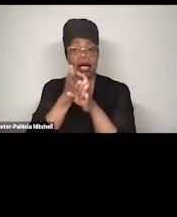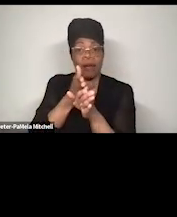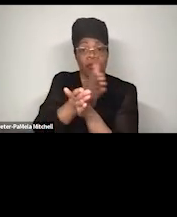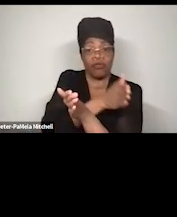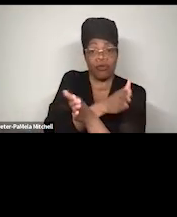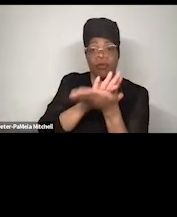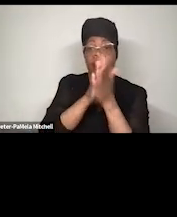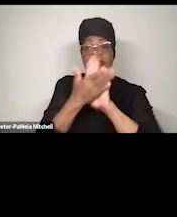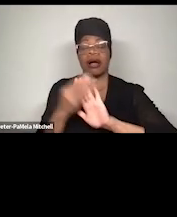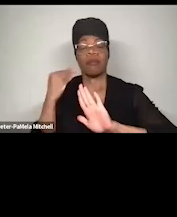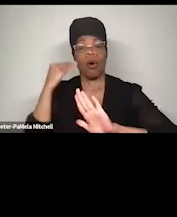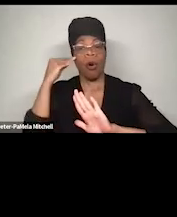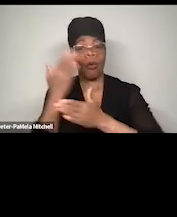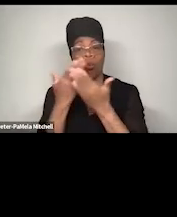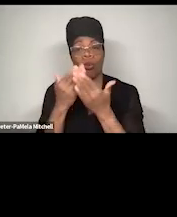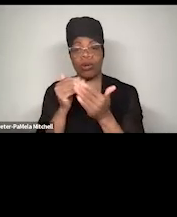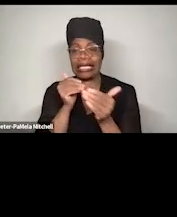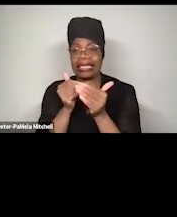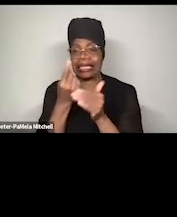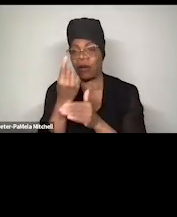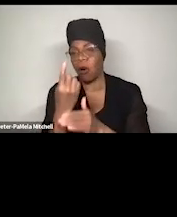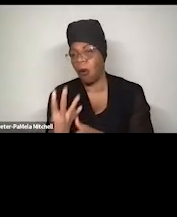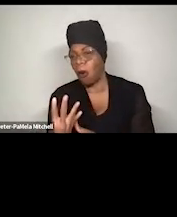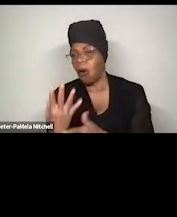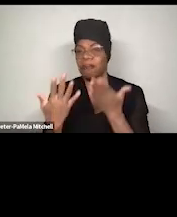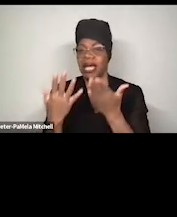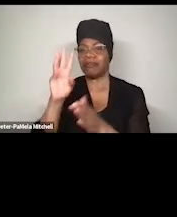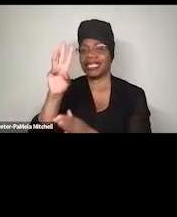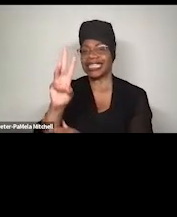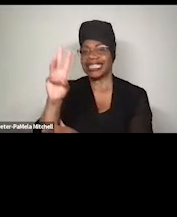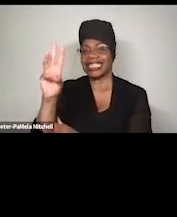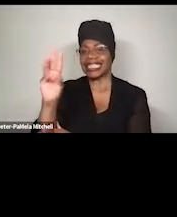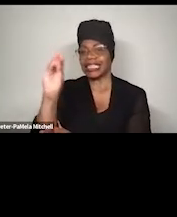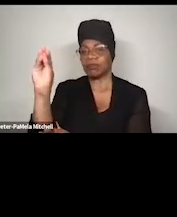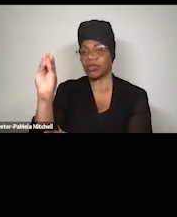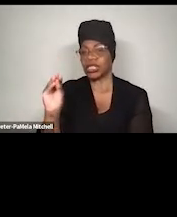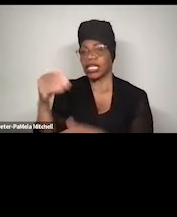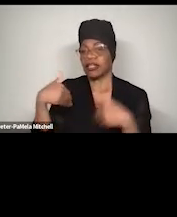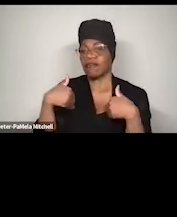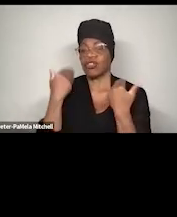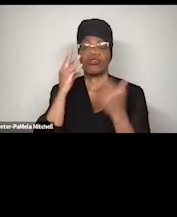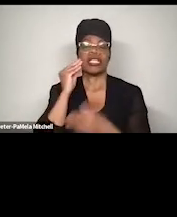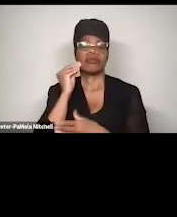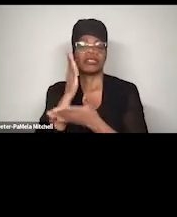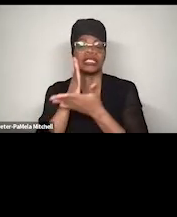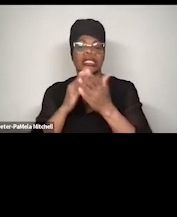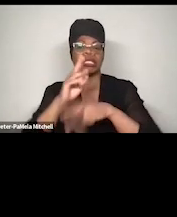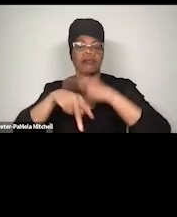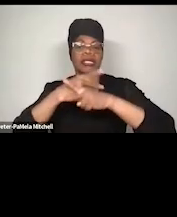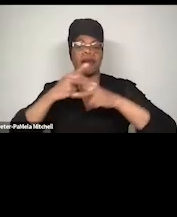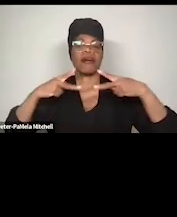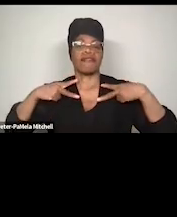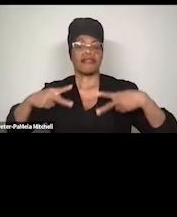homeless, nearly a quarter, all the way up to potentially 66% of these youth experience some sort of